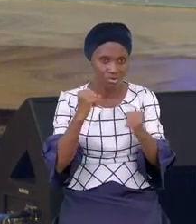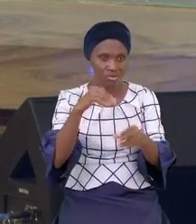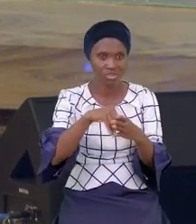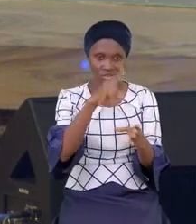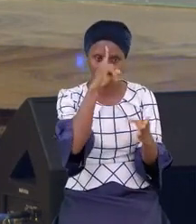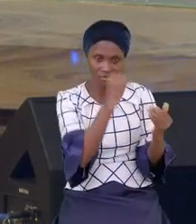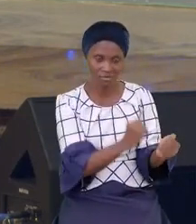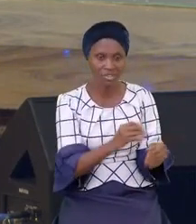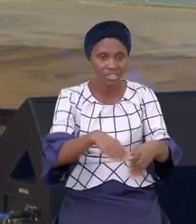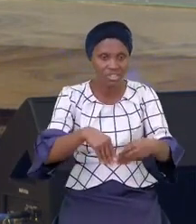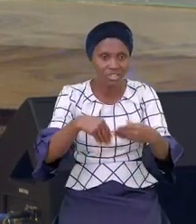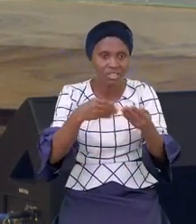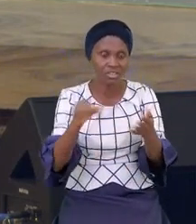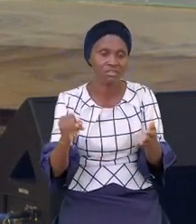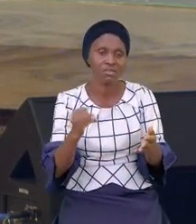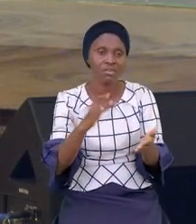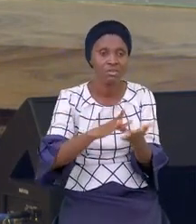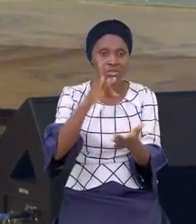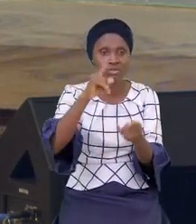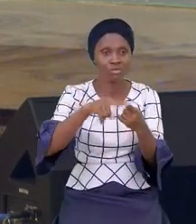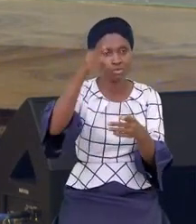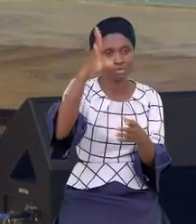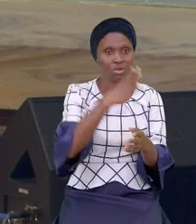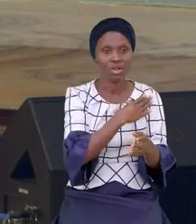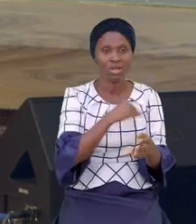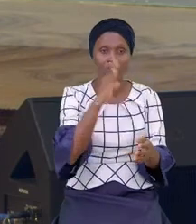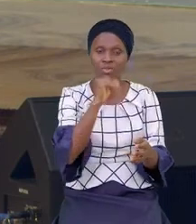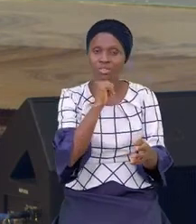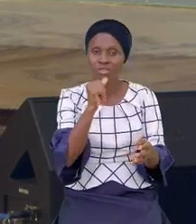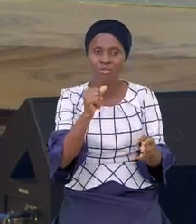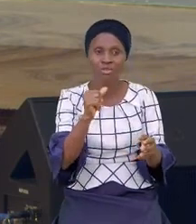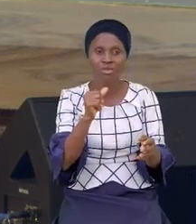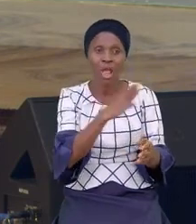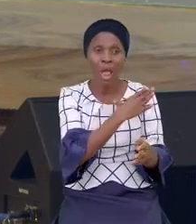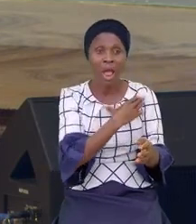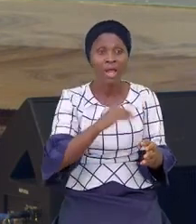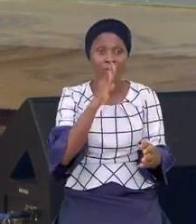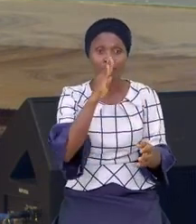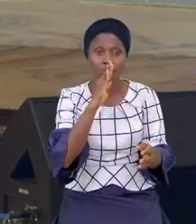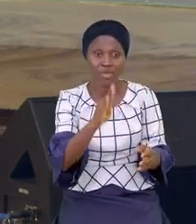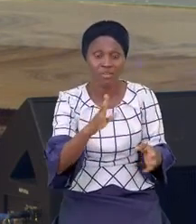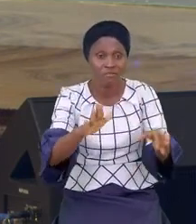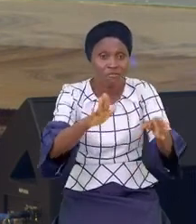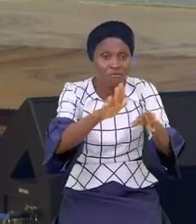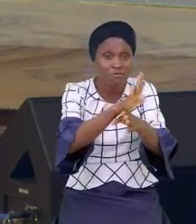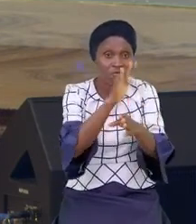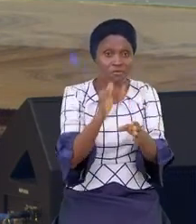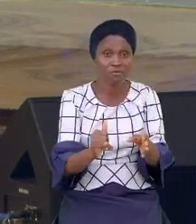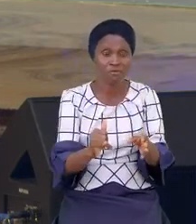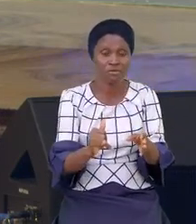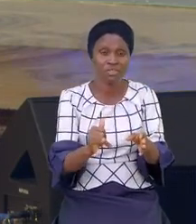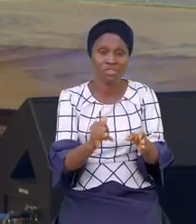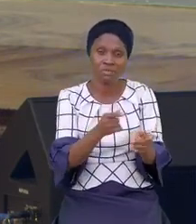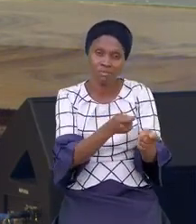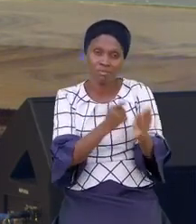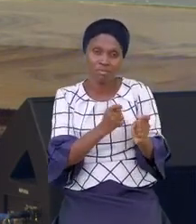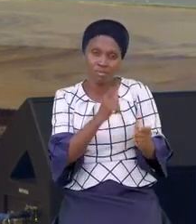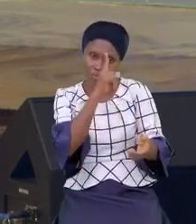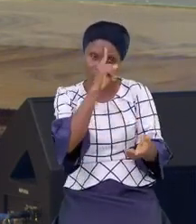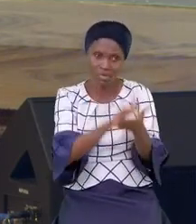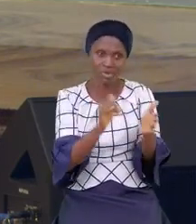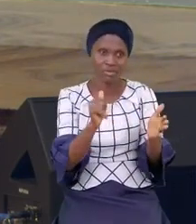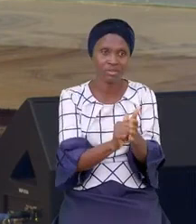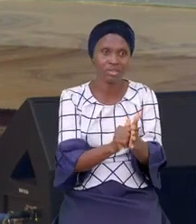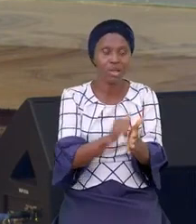and being fully persuaded that what he had promised is able also to